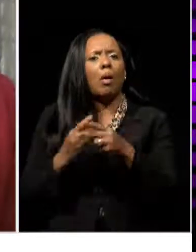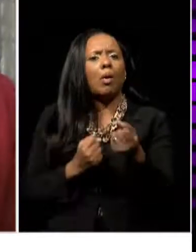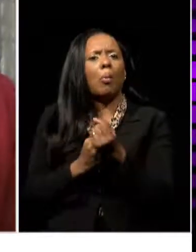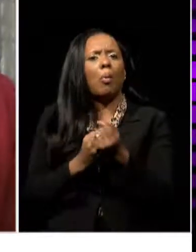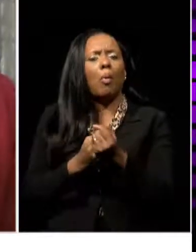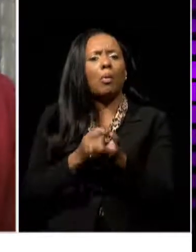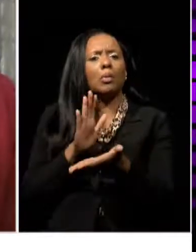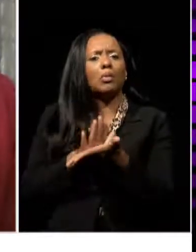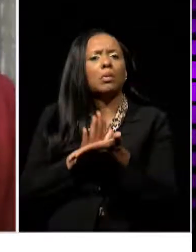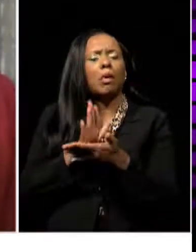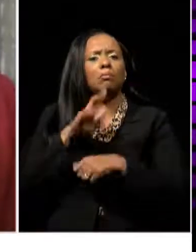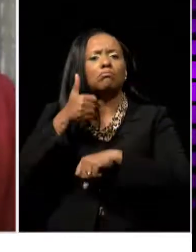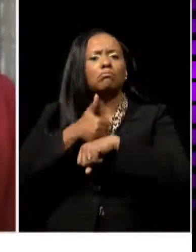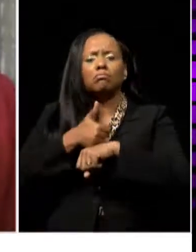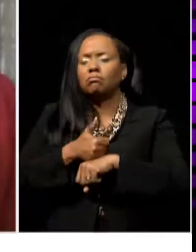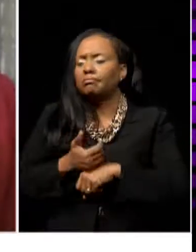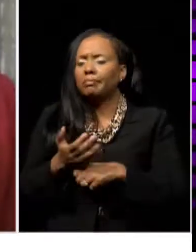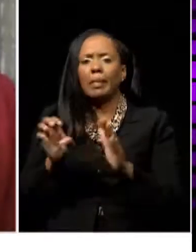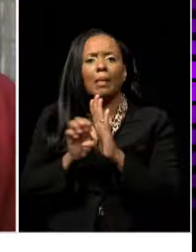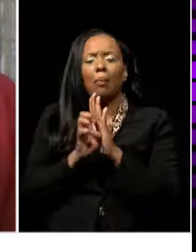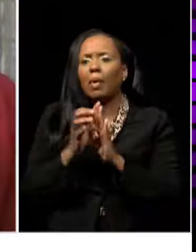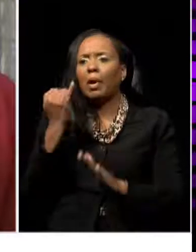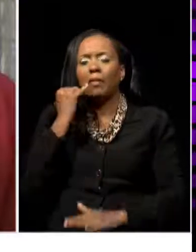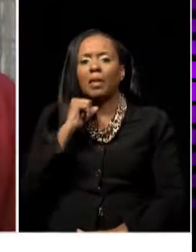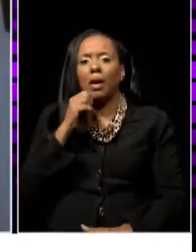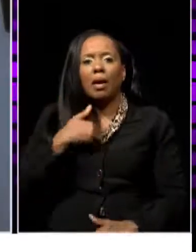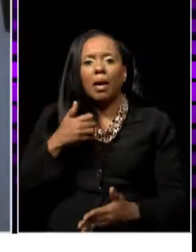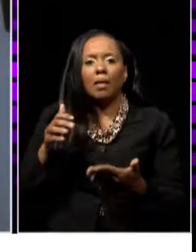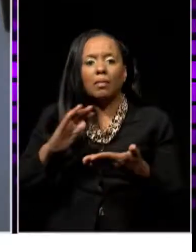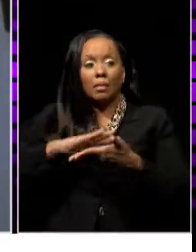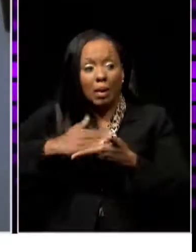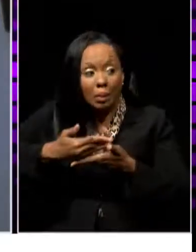in place if the student does not have these devices?